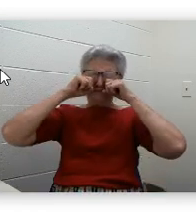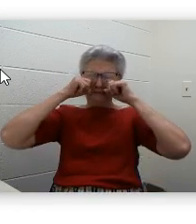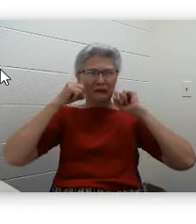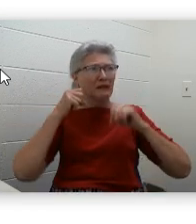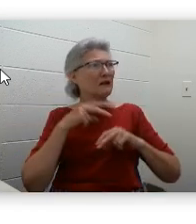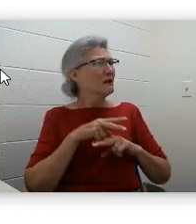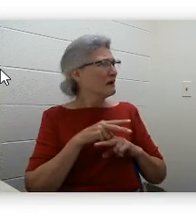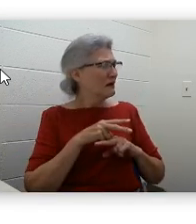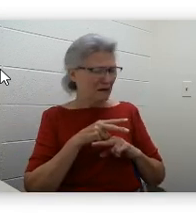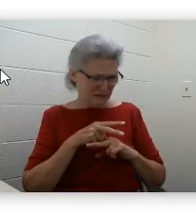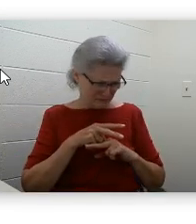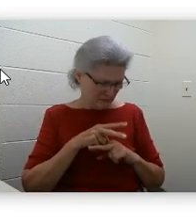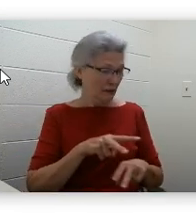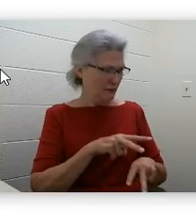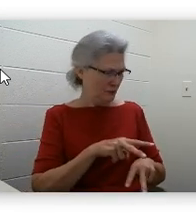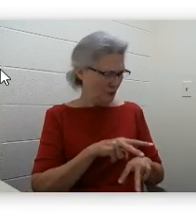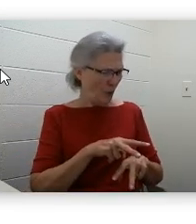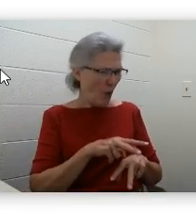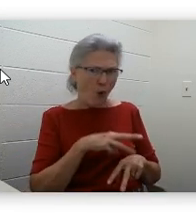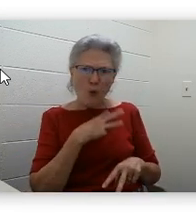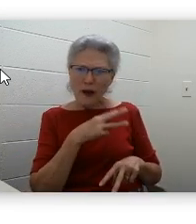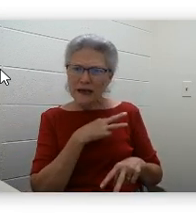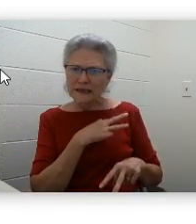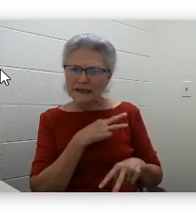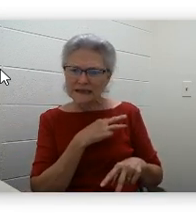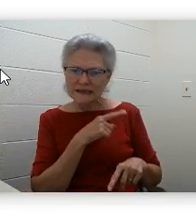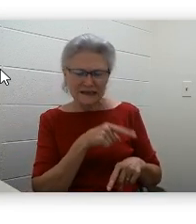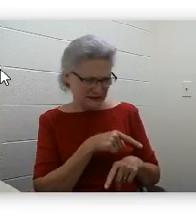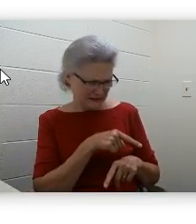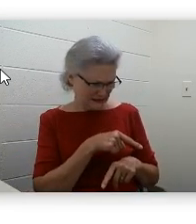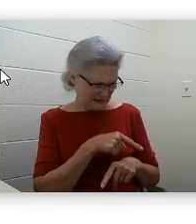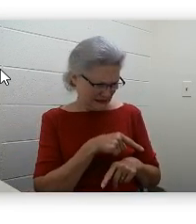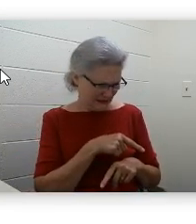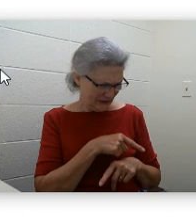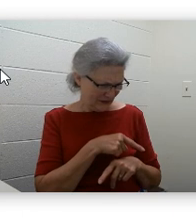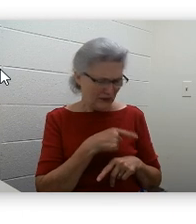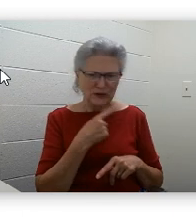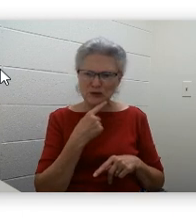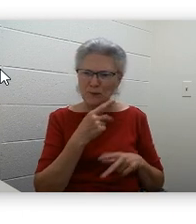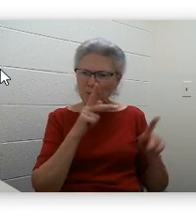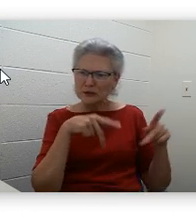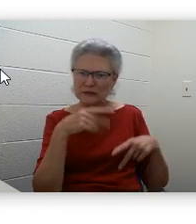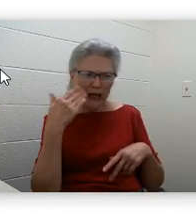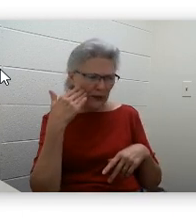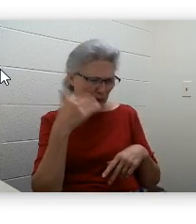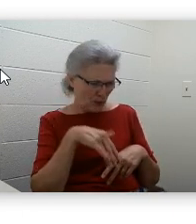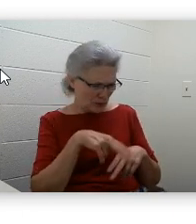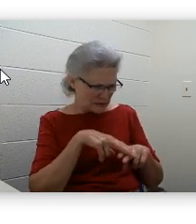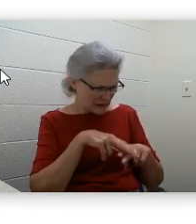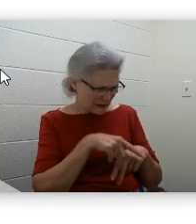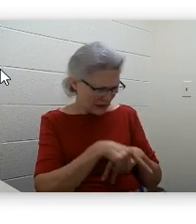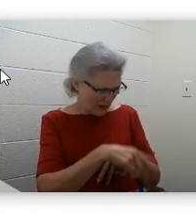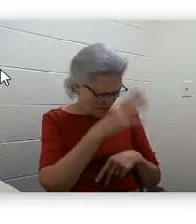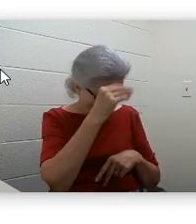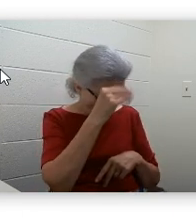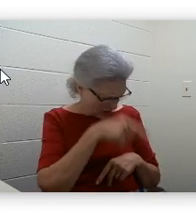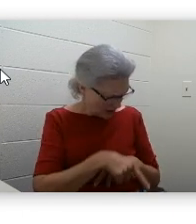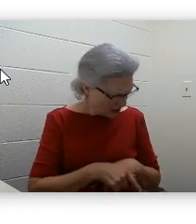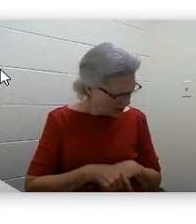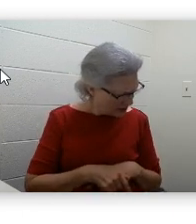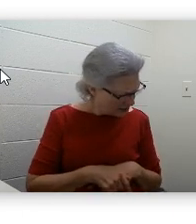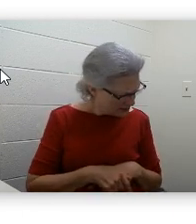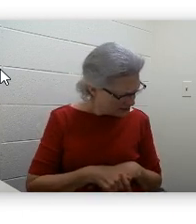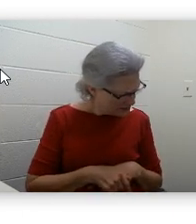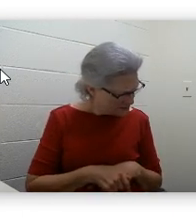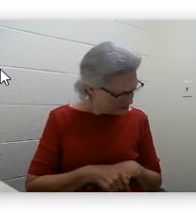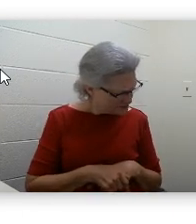see a stranger crying on the nursery floor. He was only pleasantly interested. Boy, she said